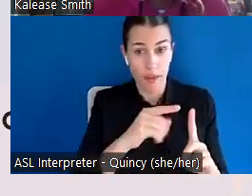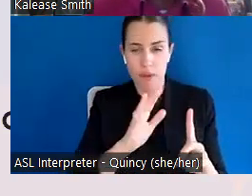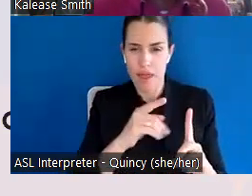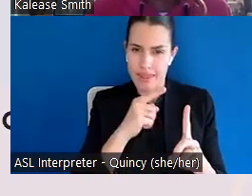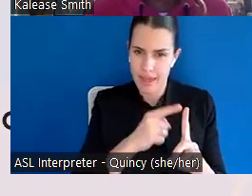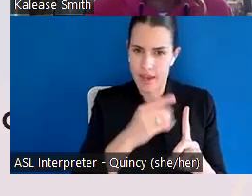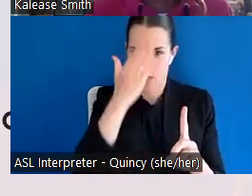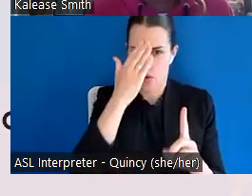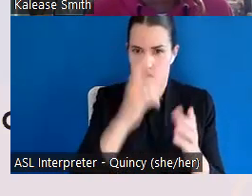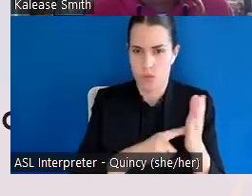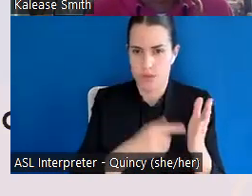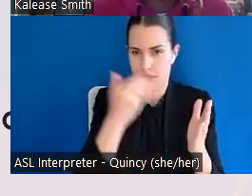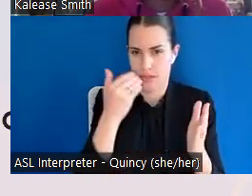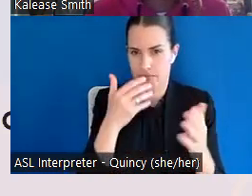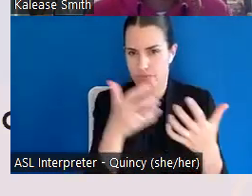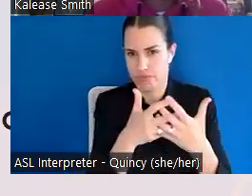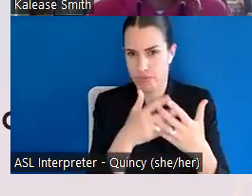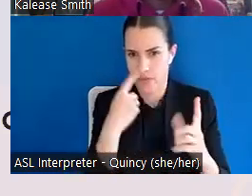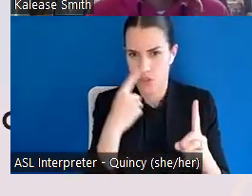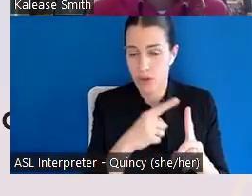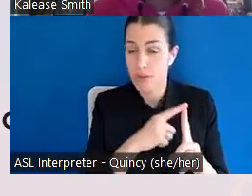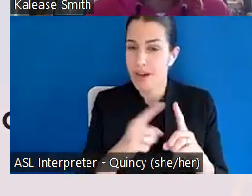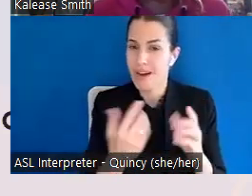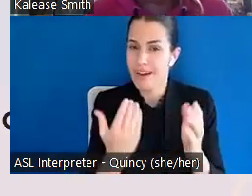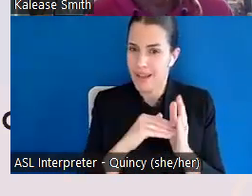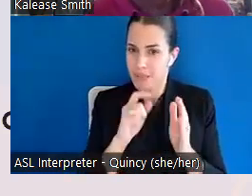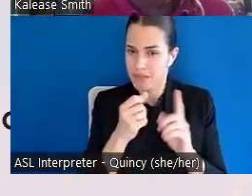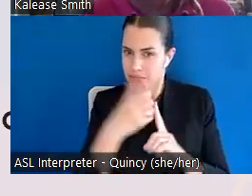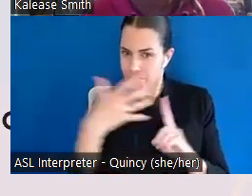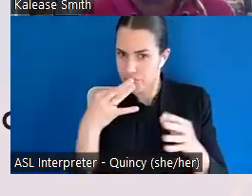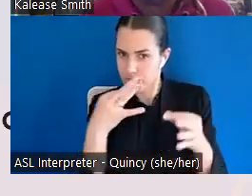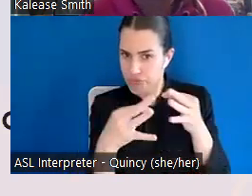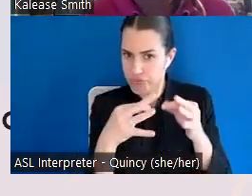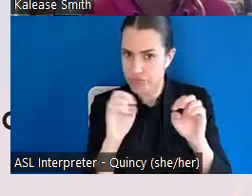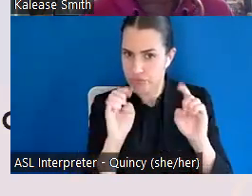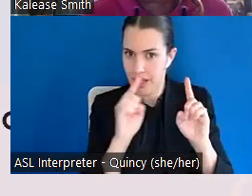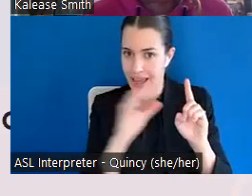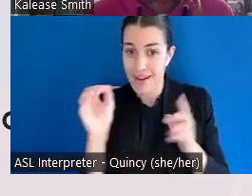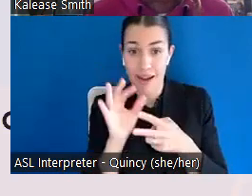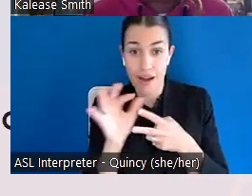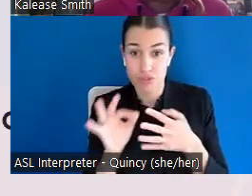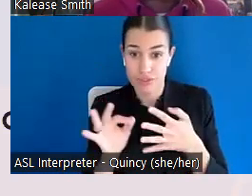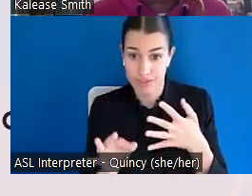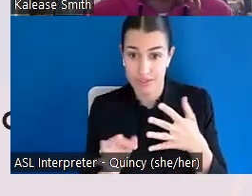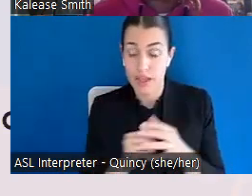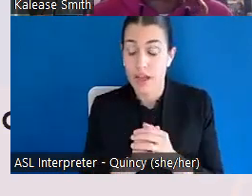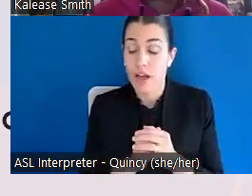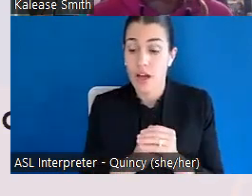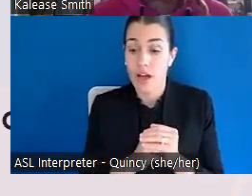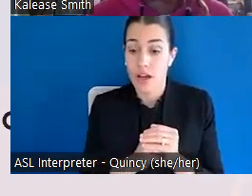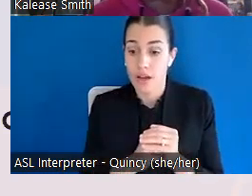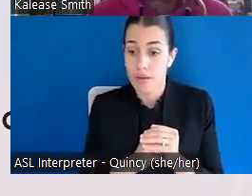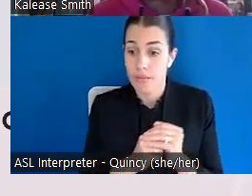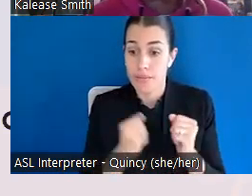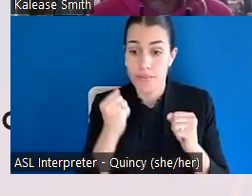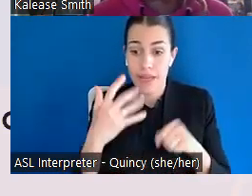can. But they also have to have all that information and options. We also provide options. A lot of times when